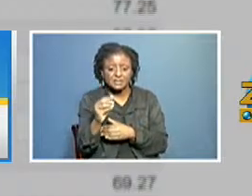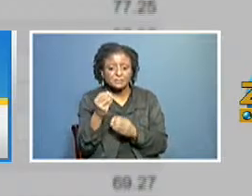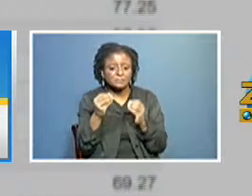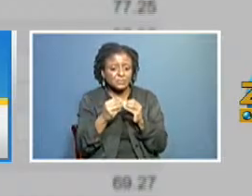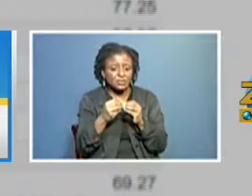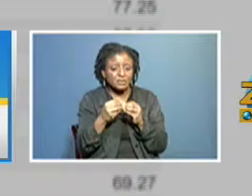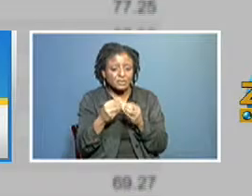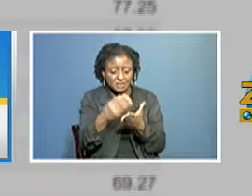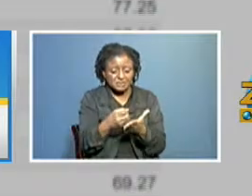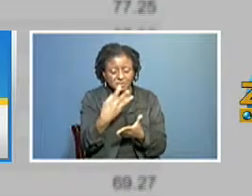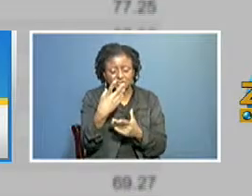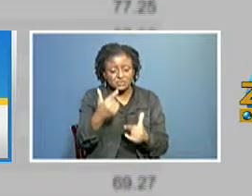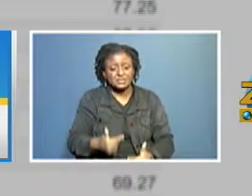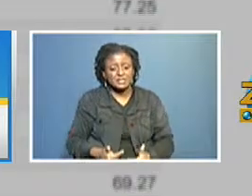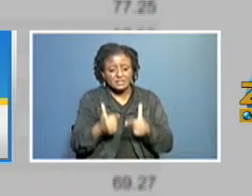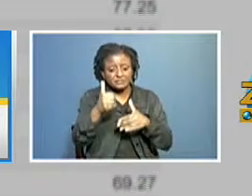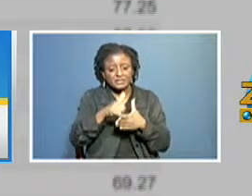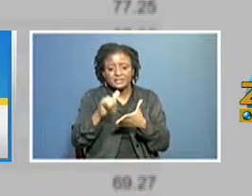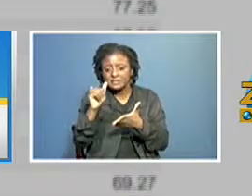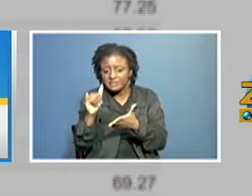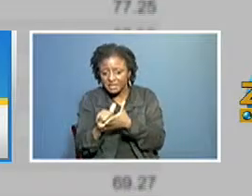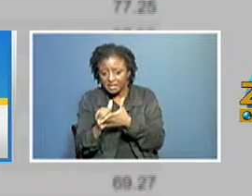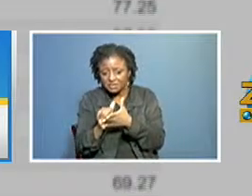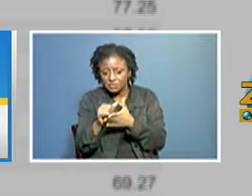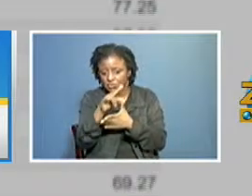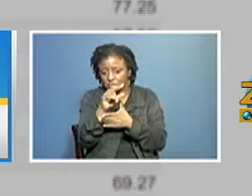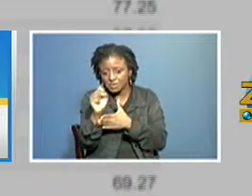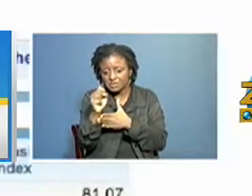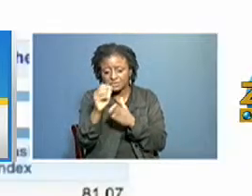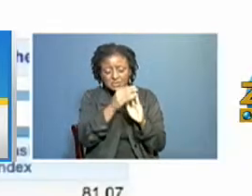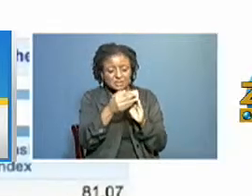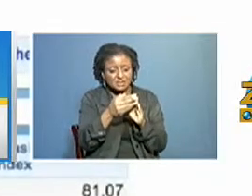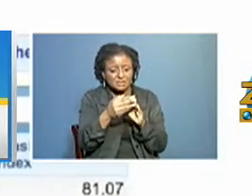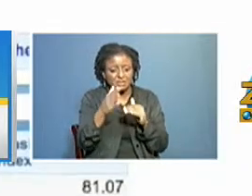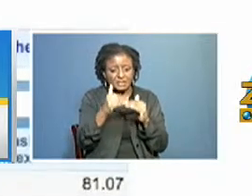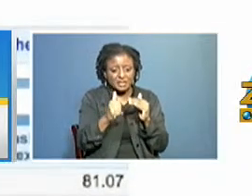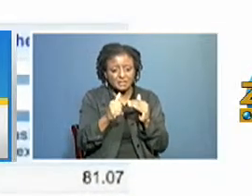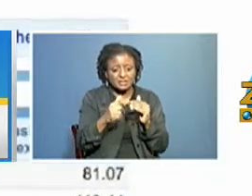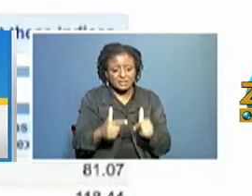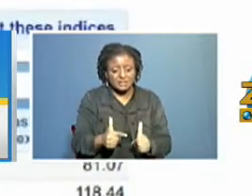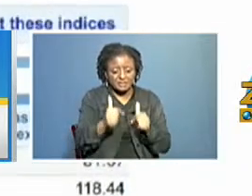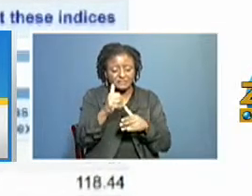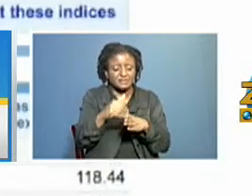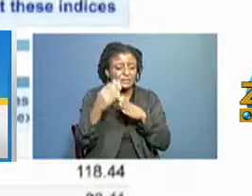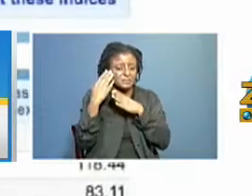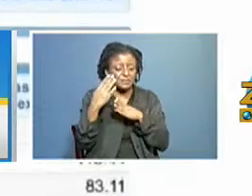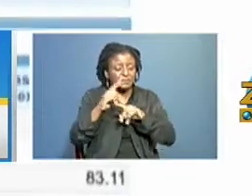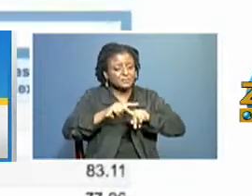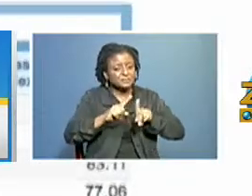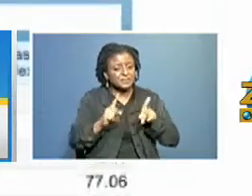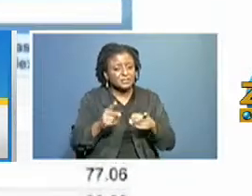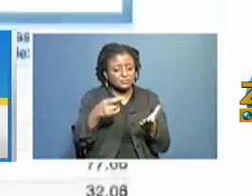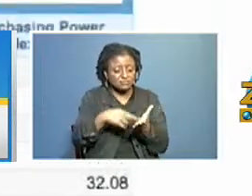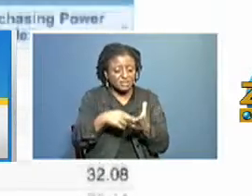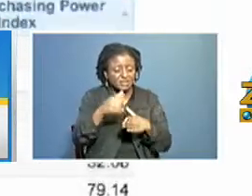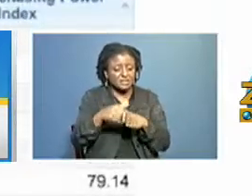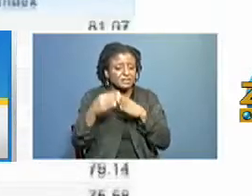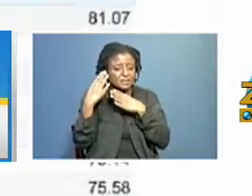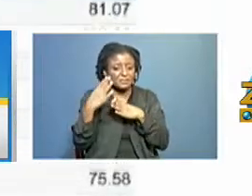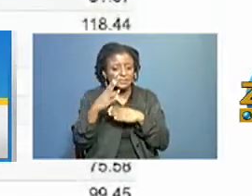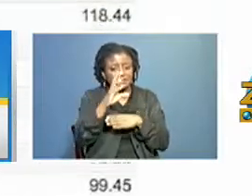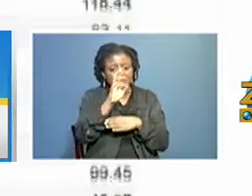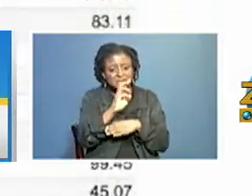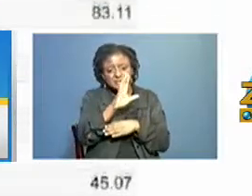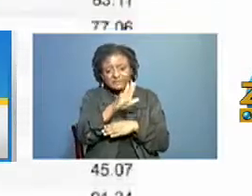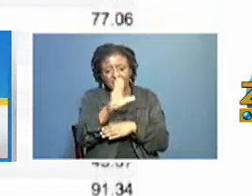live in that U.S. city than it is to live in the Bahamas. However, renting in the Bahamas is